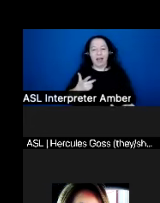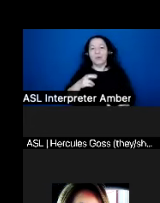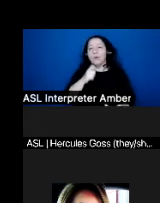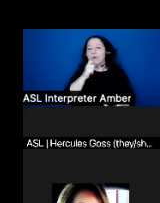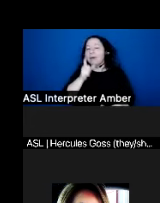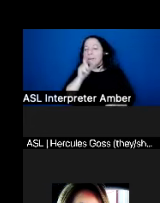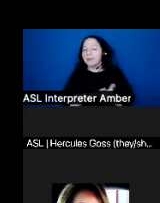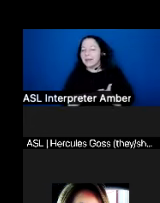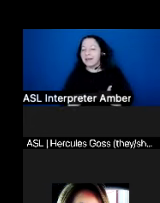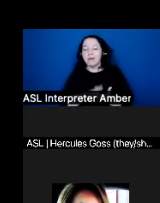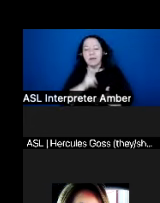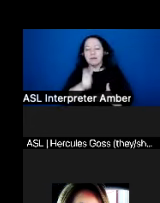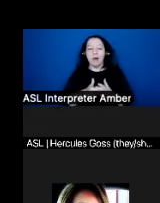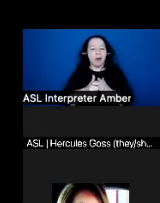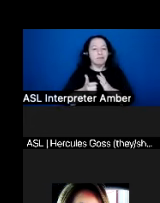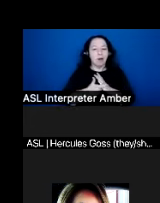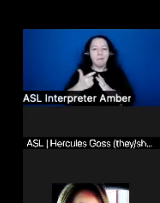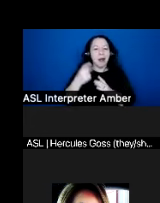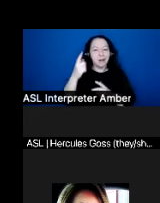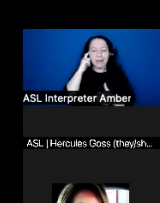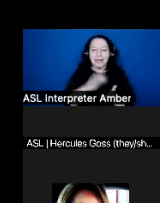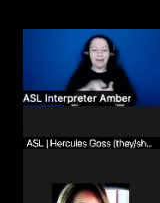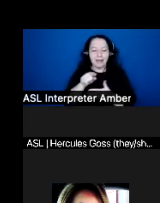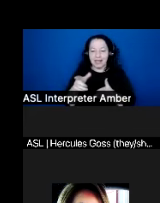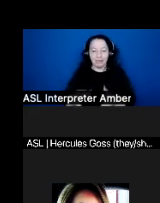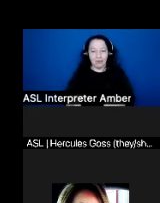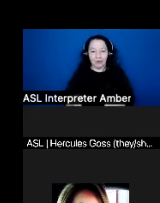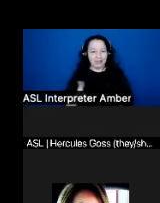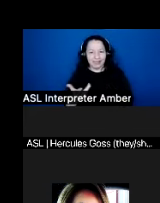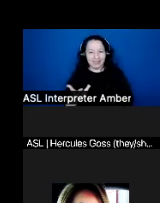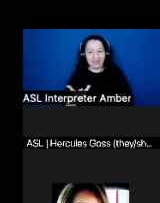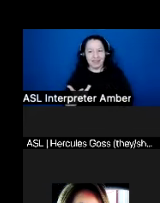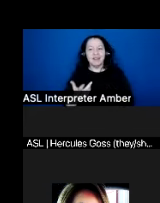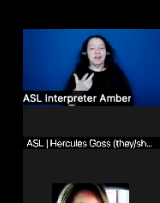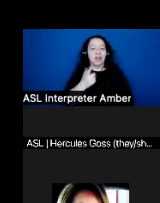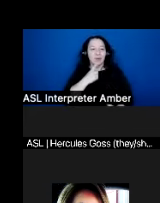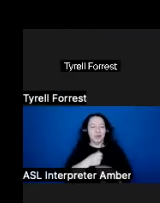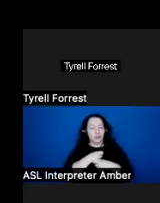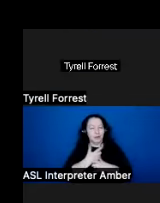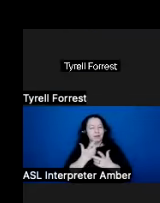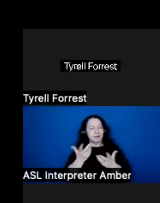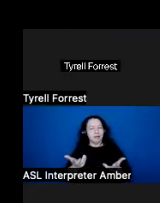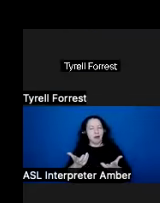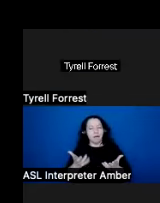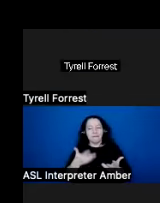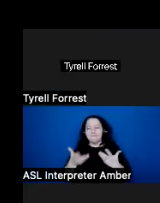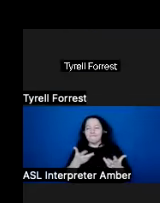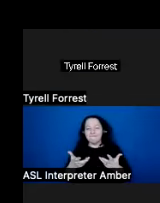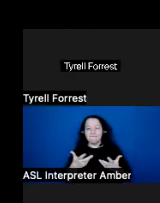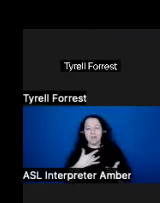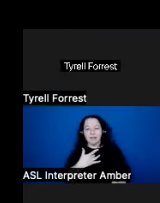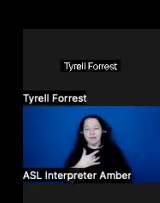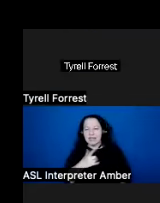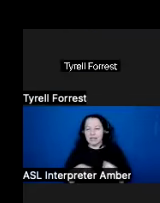crediting the survivor or the victim, like then creates, creates a lot of just feelings